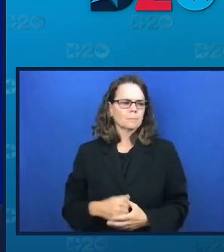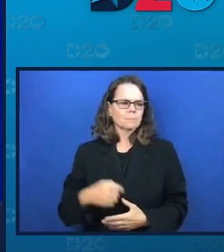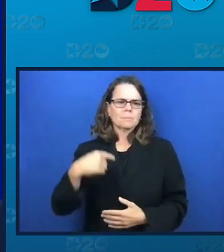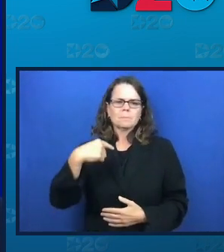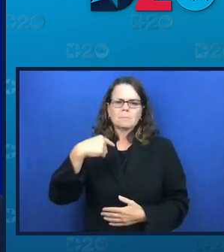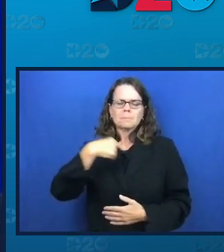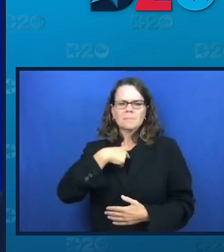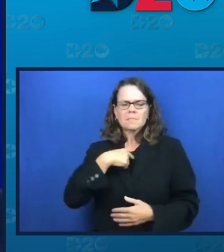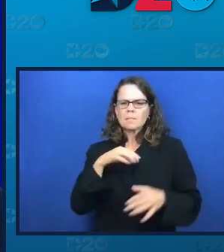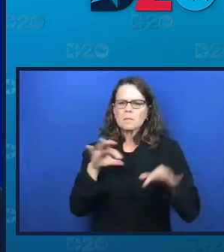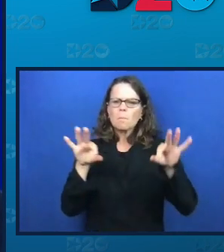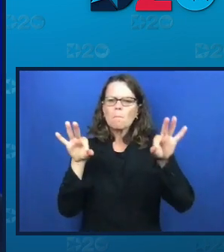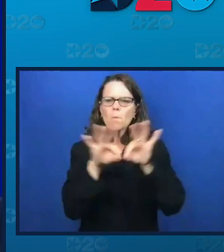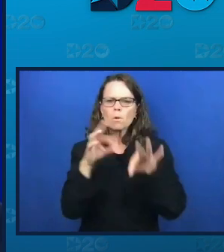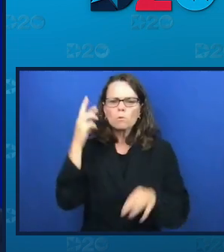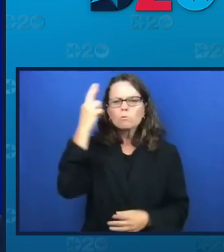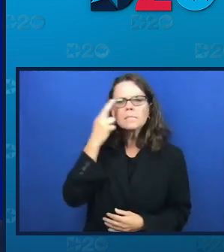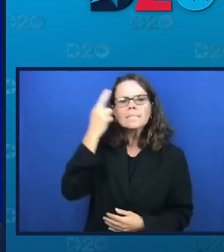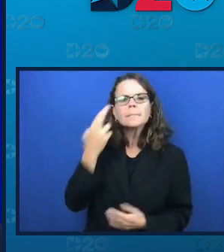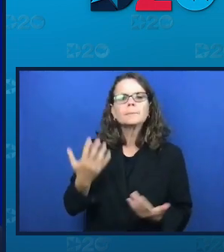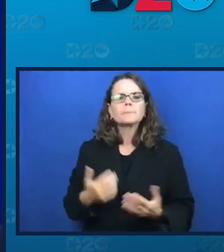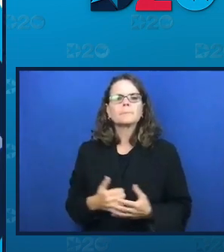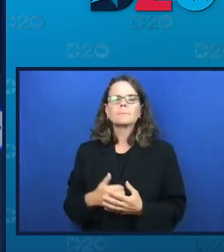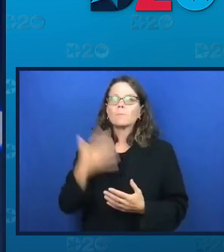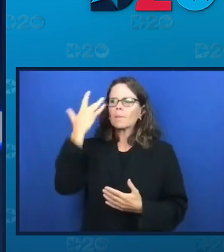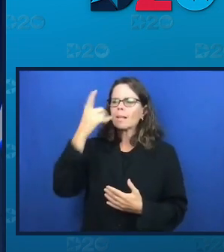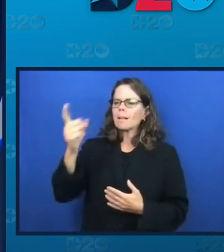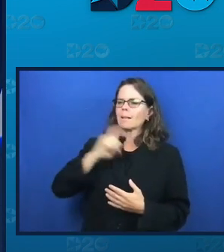hope and purpose.